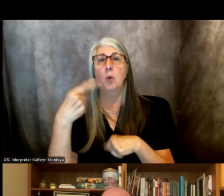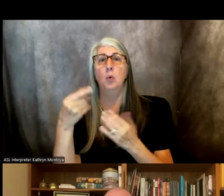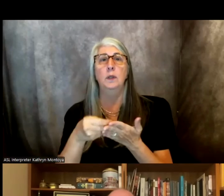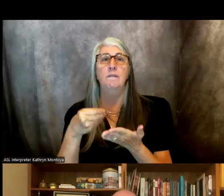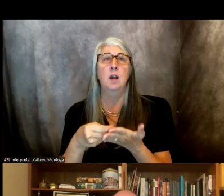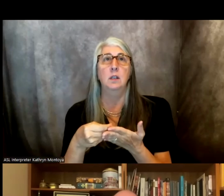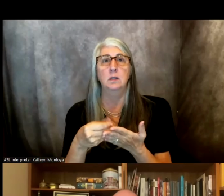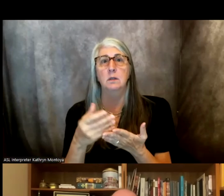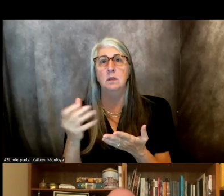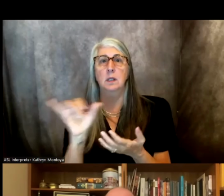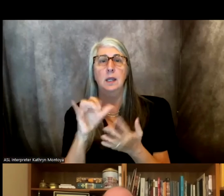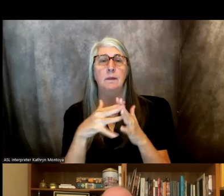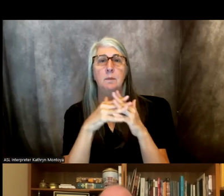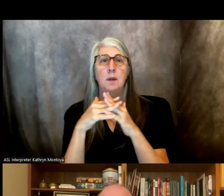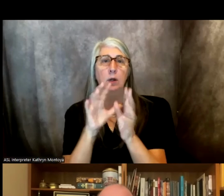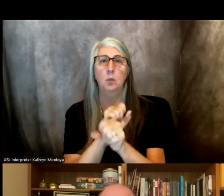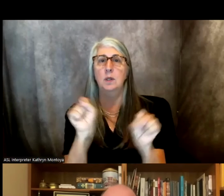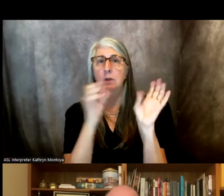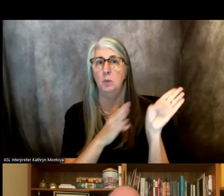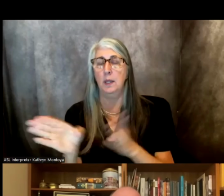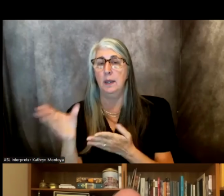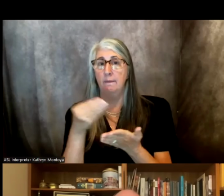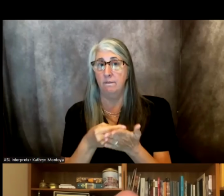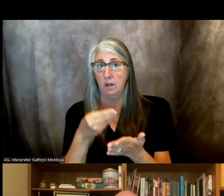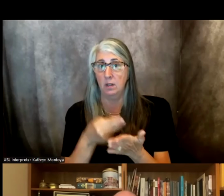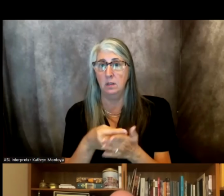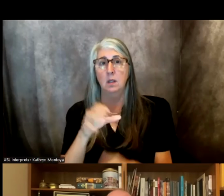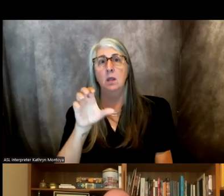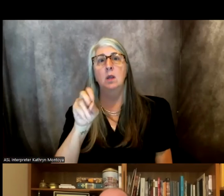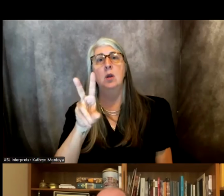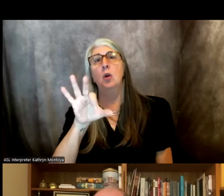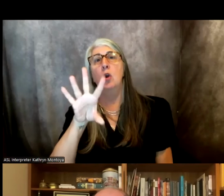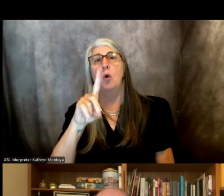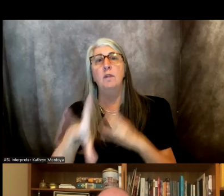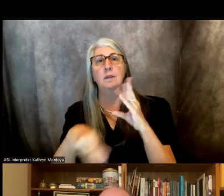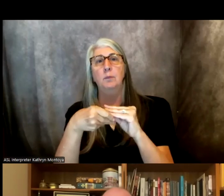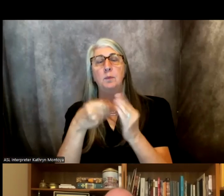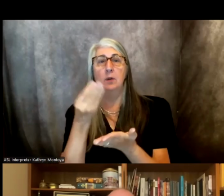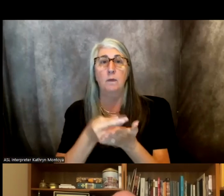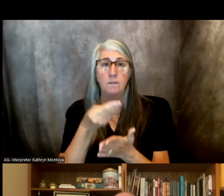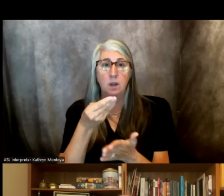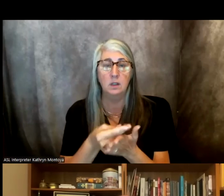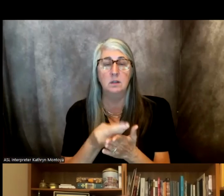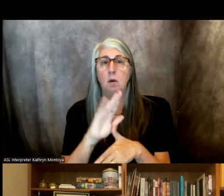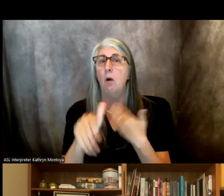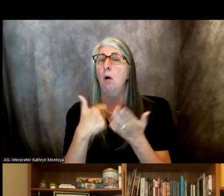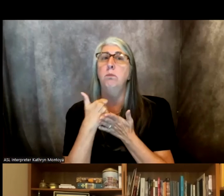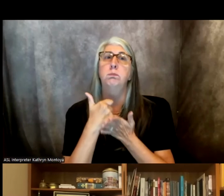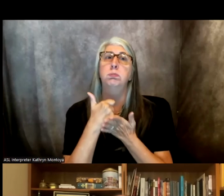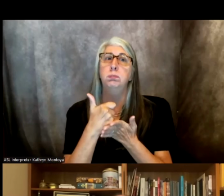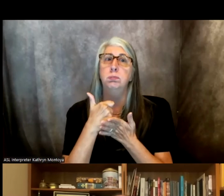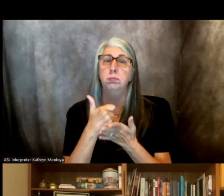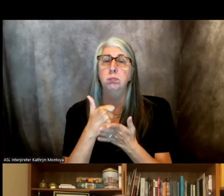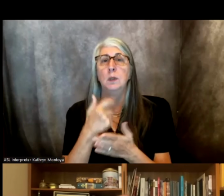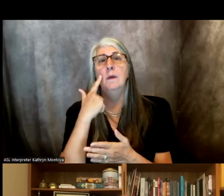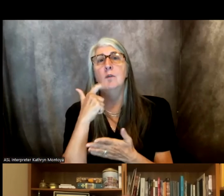like the American Rescue Plan funds, COVID supplemental funds, they were all very helpful at